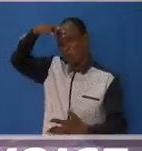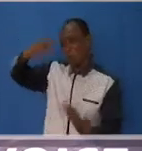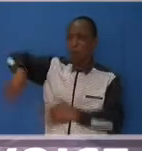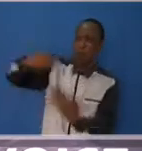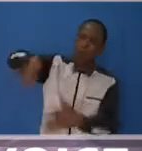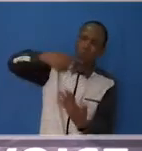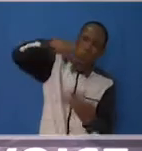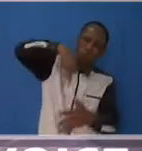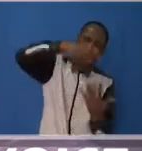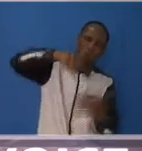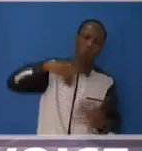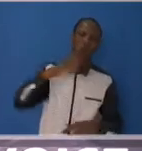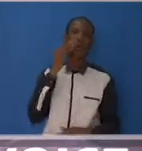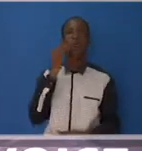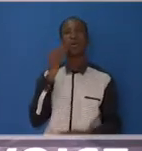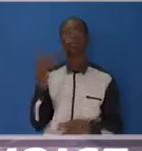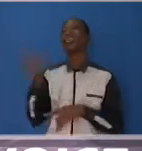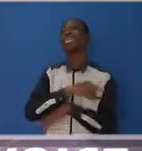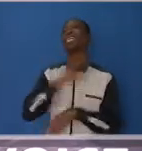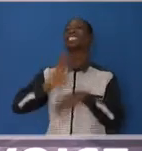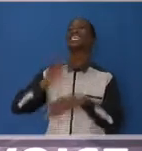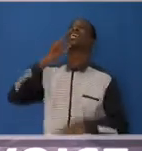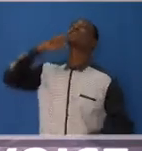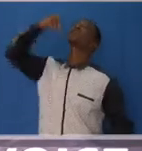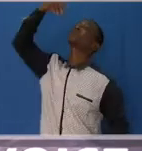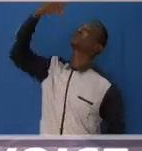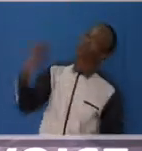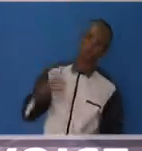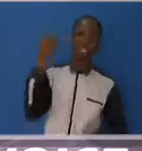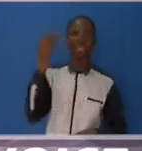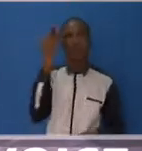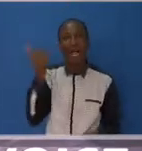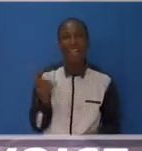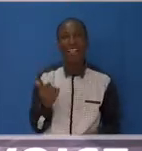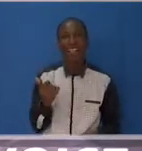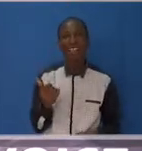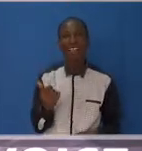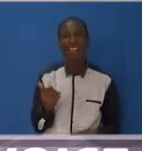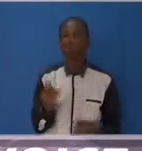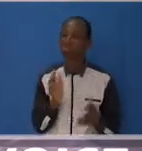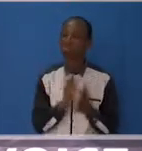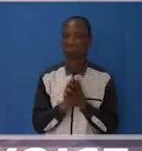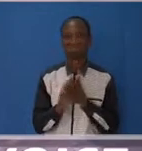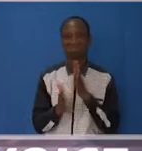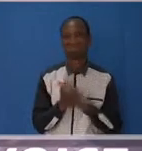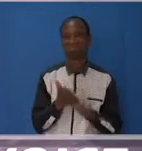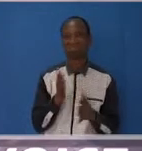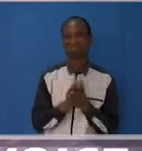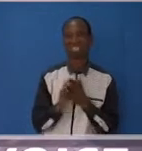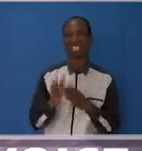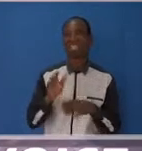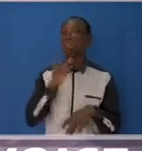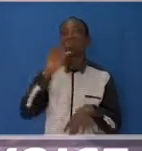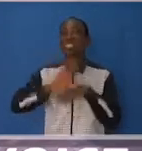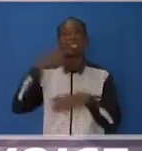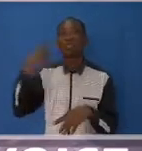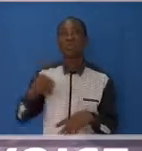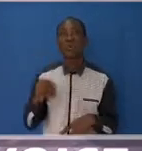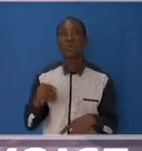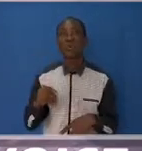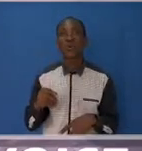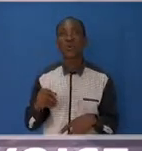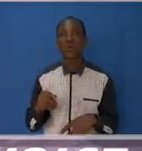ho odufia aka se enne asori ye de pa asori no ye ne da ebe ye nti na ewo nemu